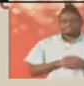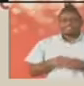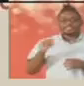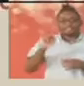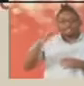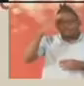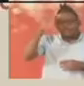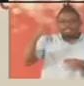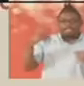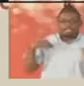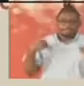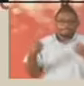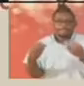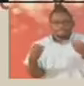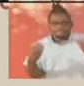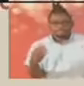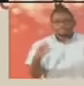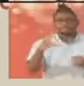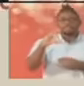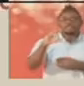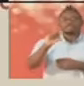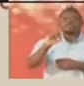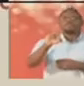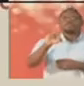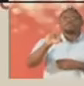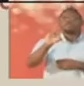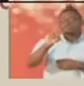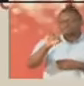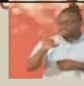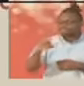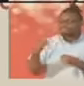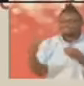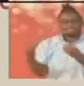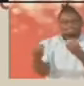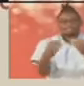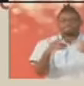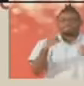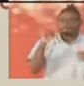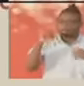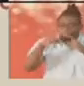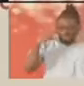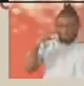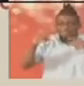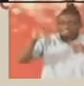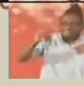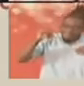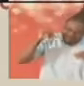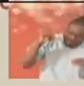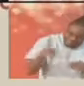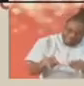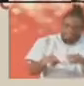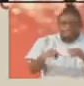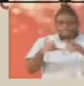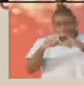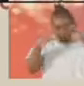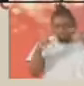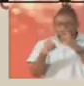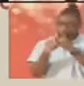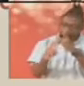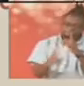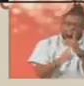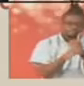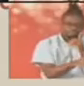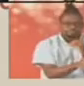County Caroni. And when we wear our masks, we still need to social distance. So it is not that, okay, I have the mask so we can now all gather and have a